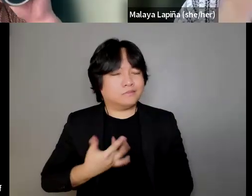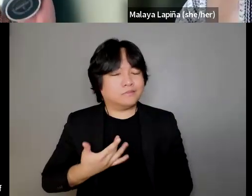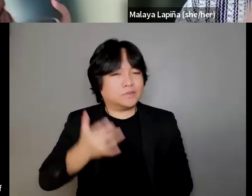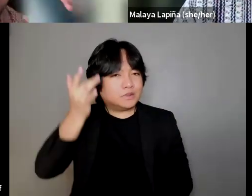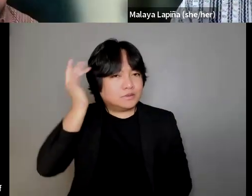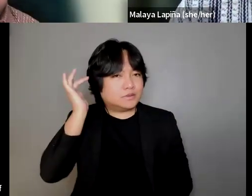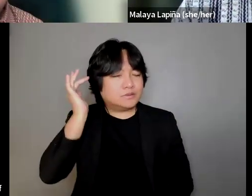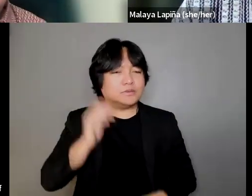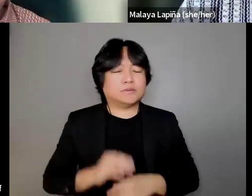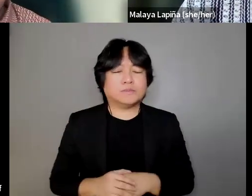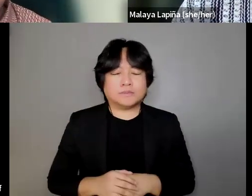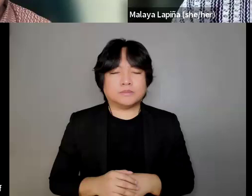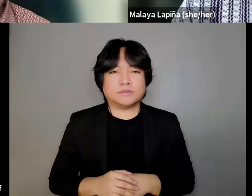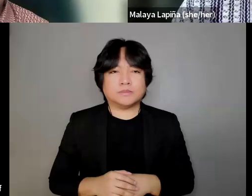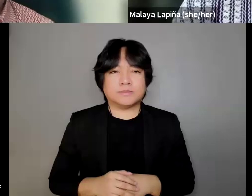in these